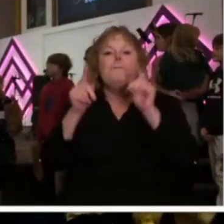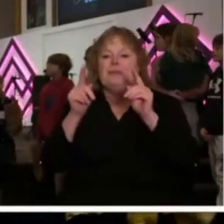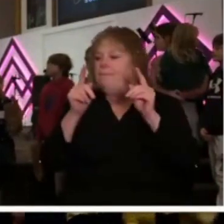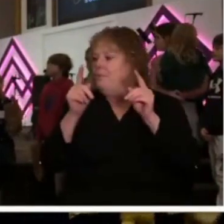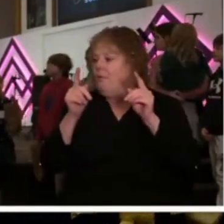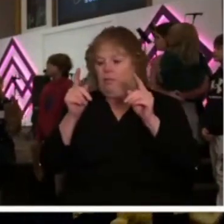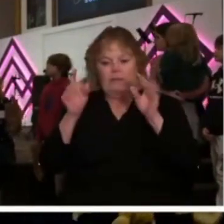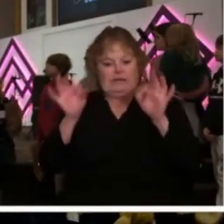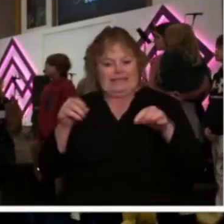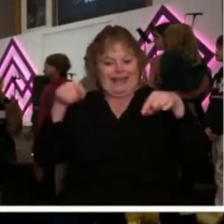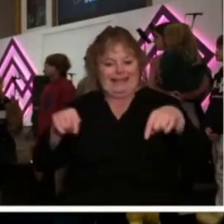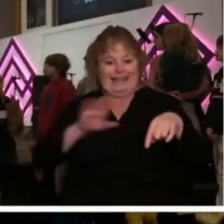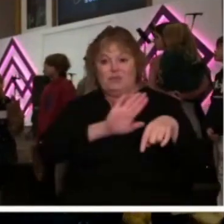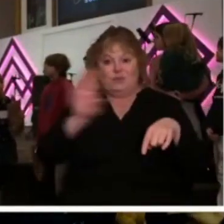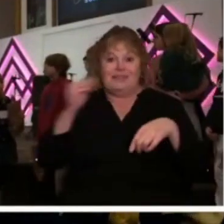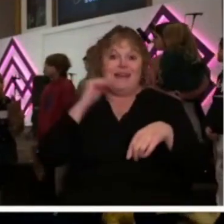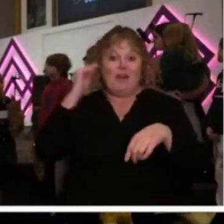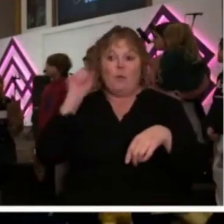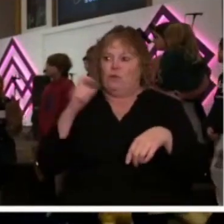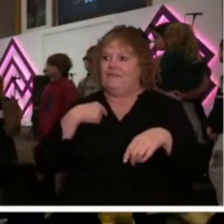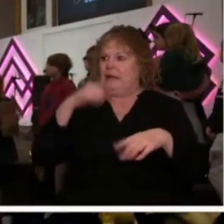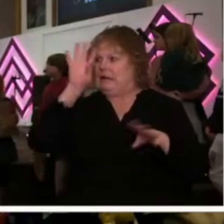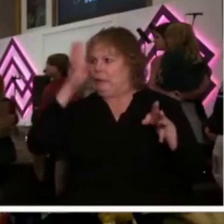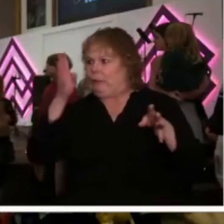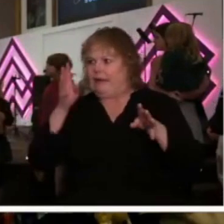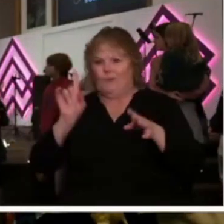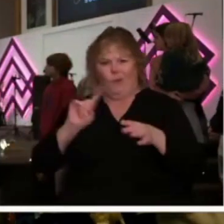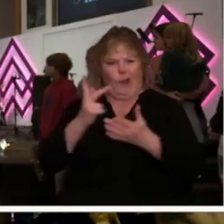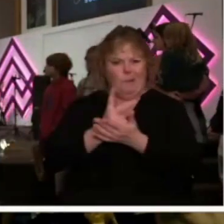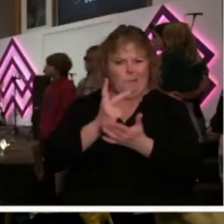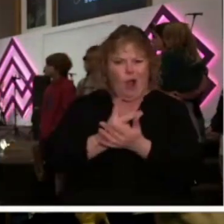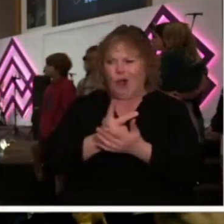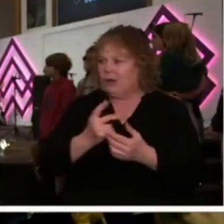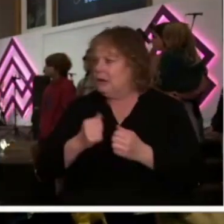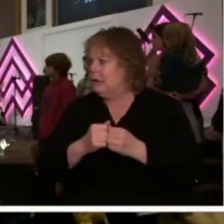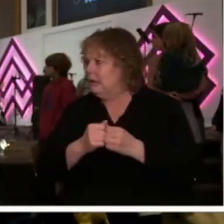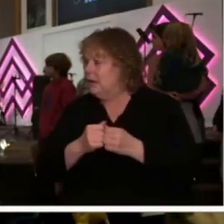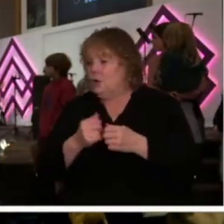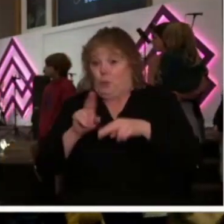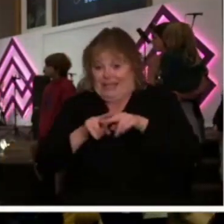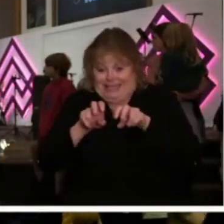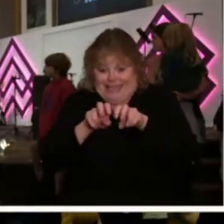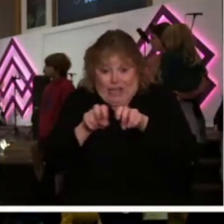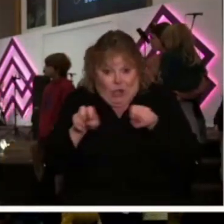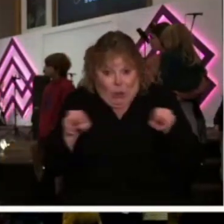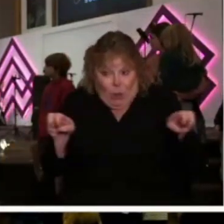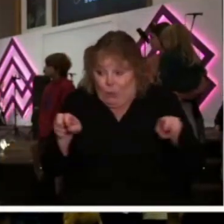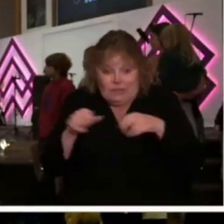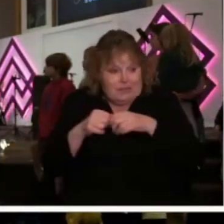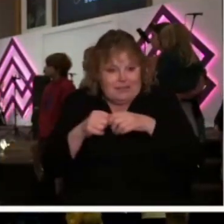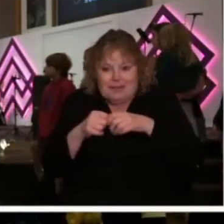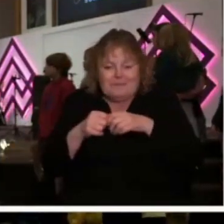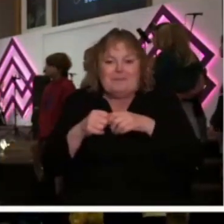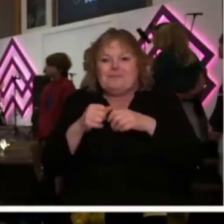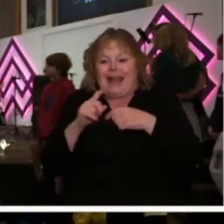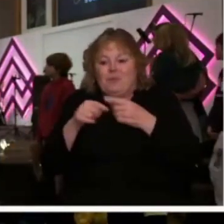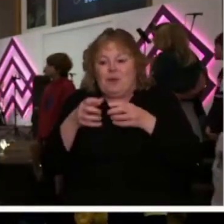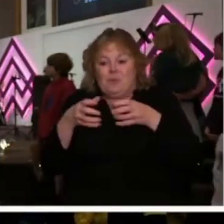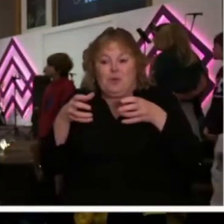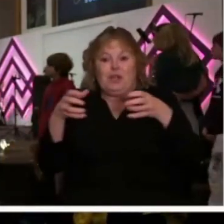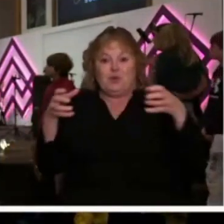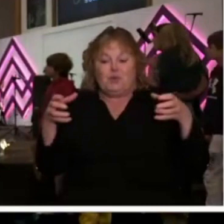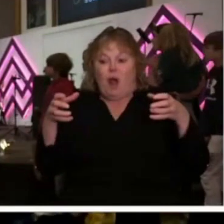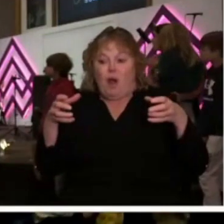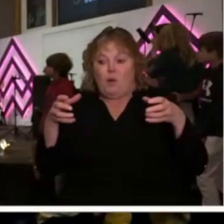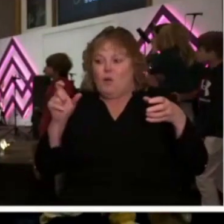Grace Assembly their church home, we've had to get creative with parking. We sit nice and close, and with each wave of growth, Grace Assembly